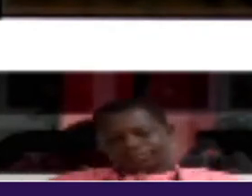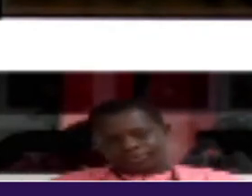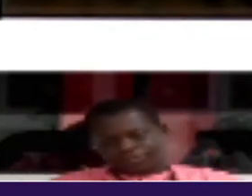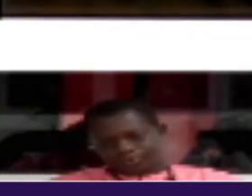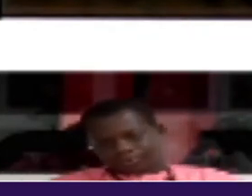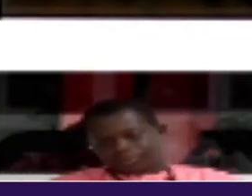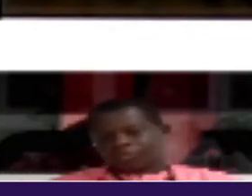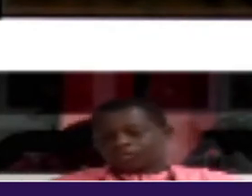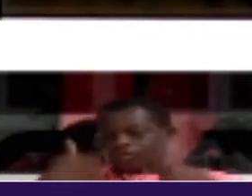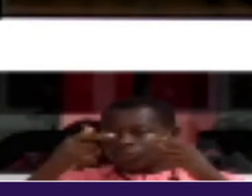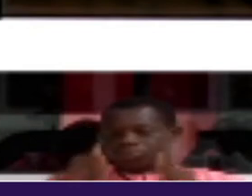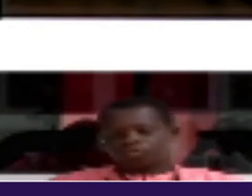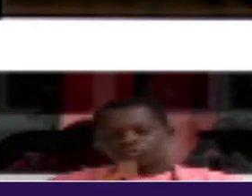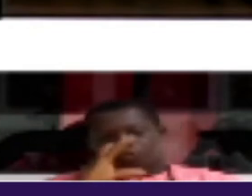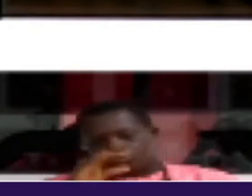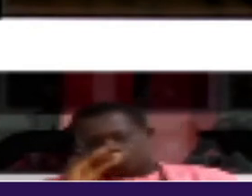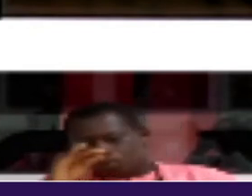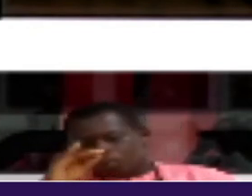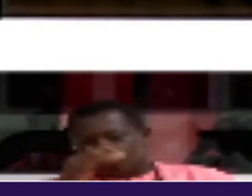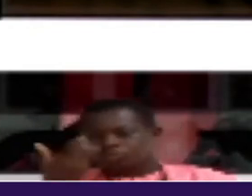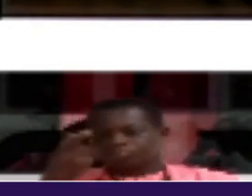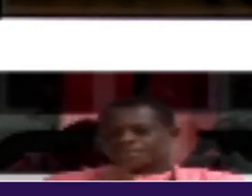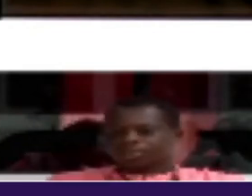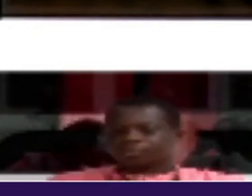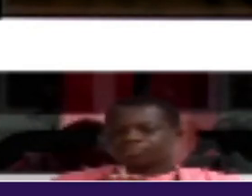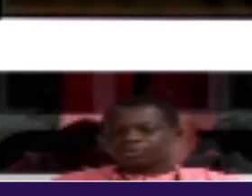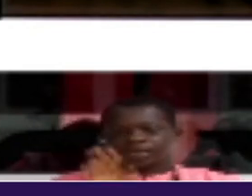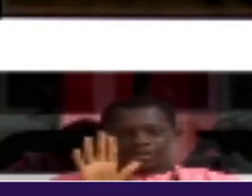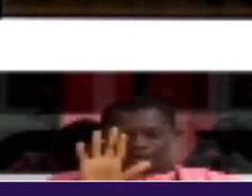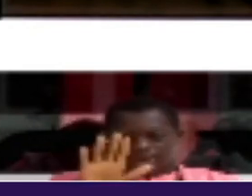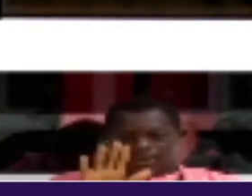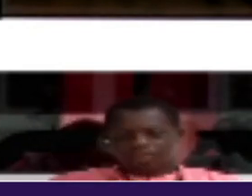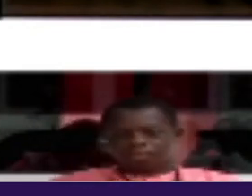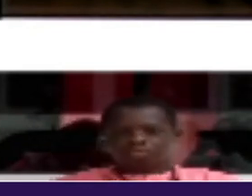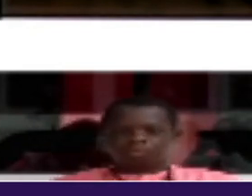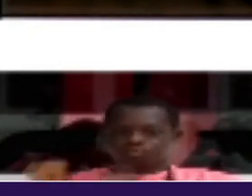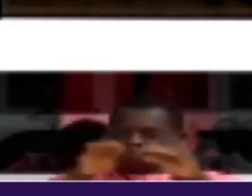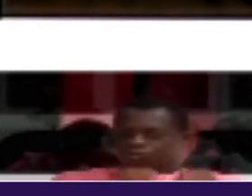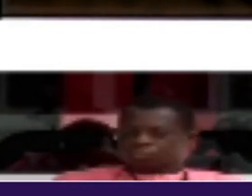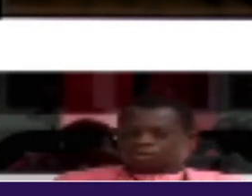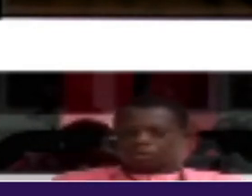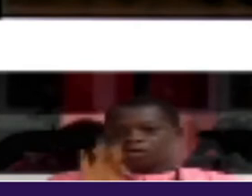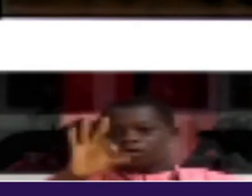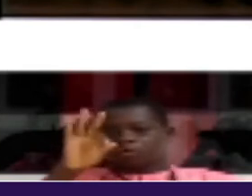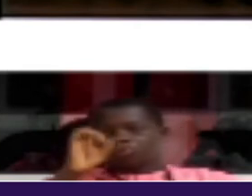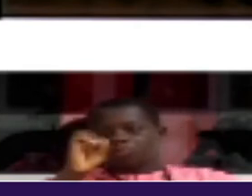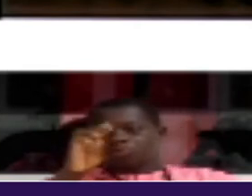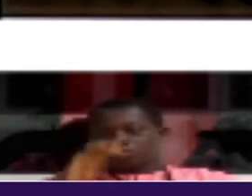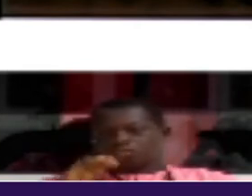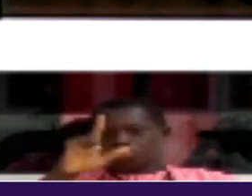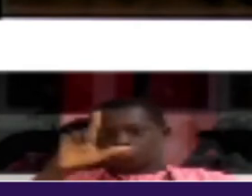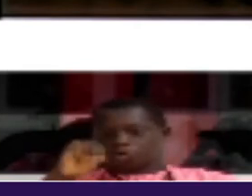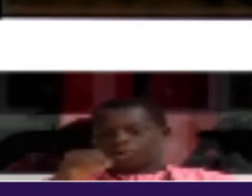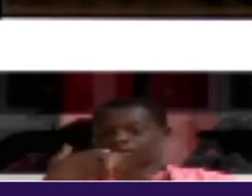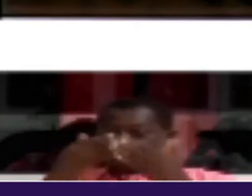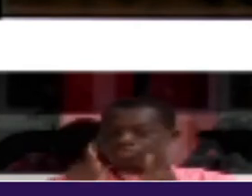Proceed. So when they speak for some time, later they move. Tumbul come to me and tell me, Jeng, you can stay